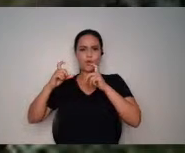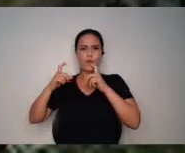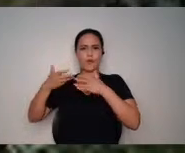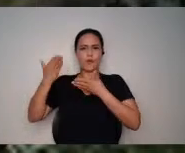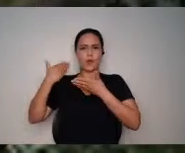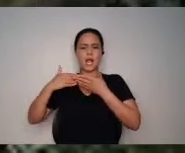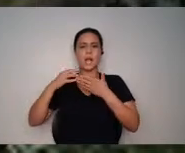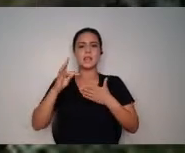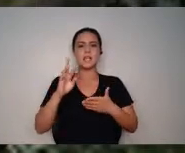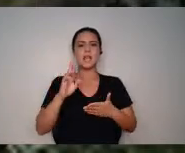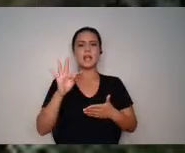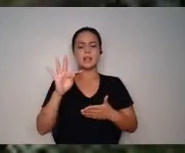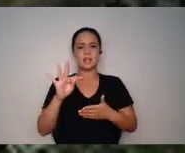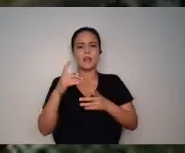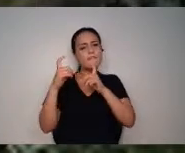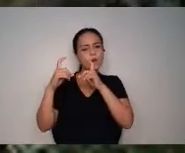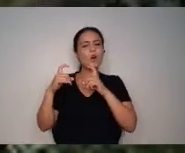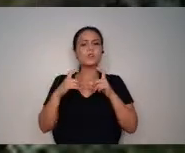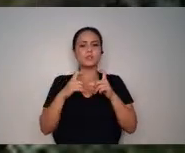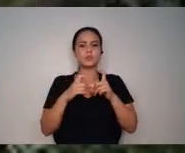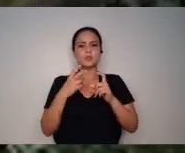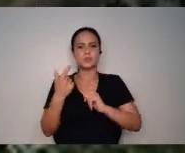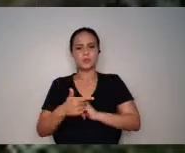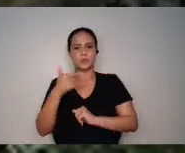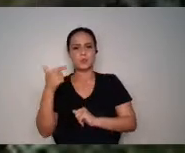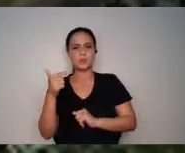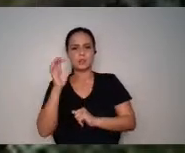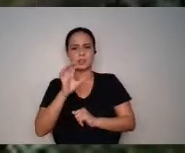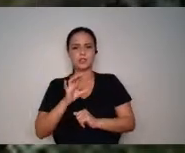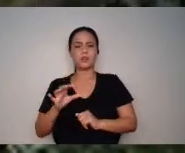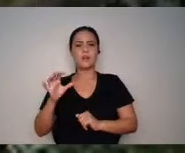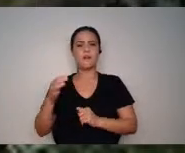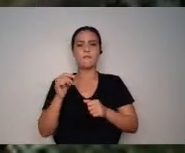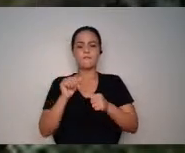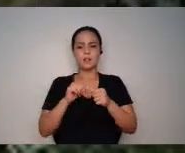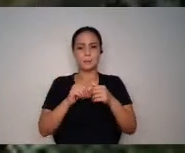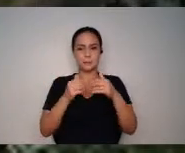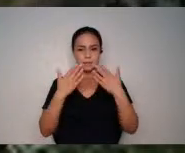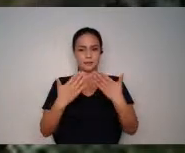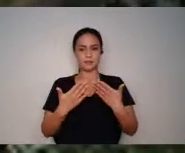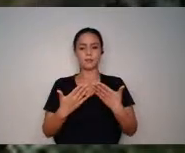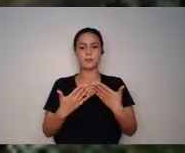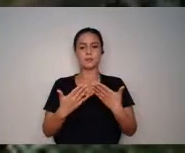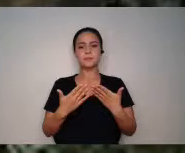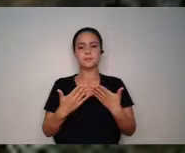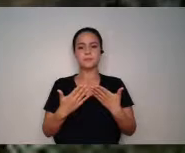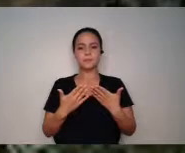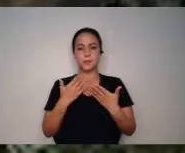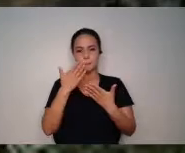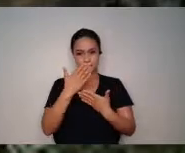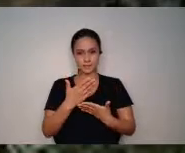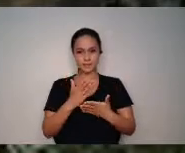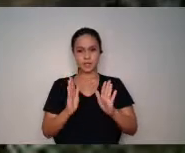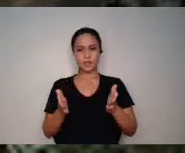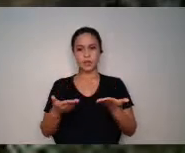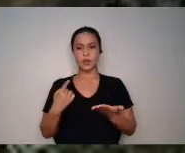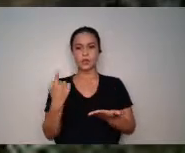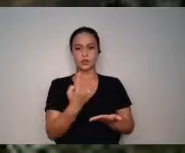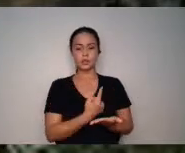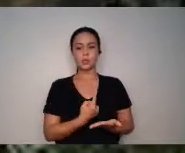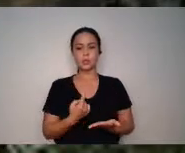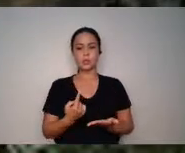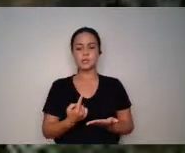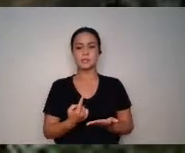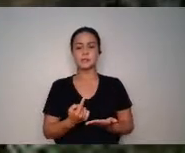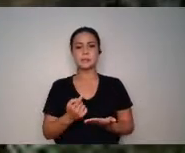the Pink October concerning breast cancer. And after this presentation,